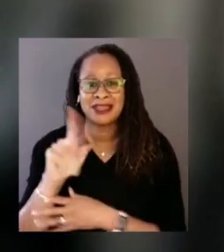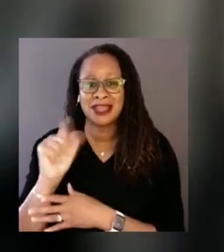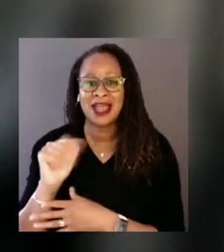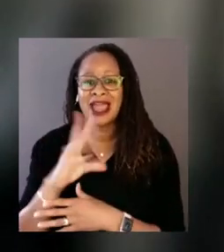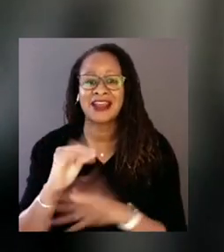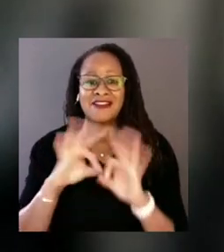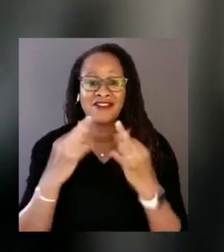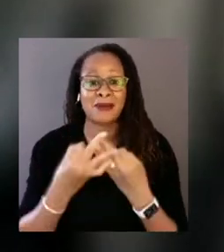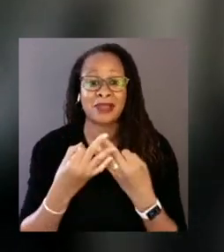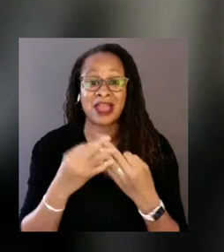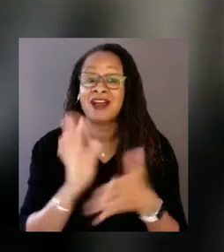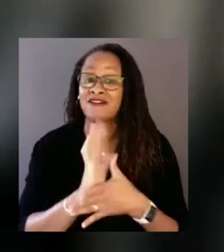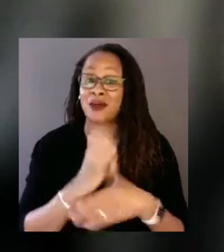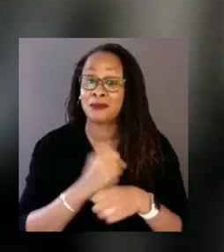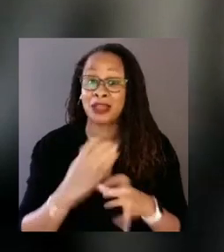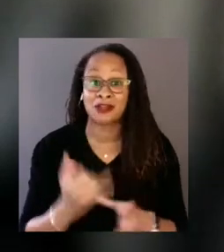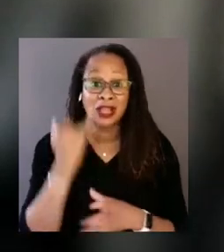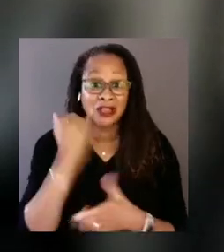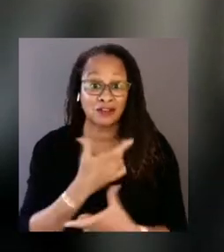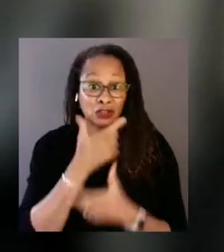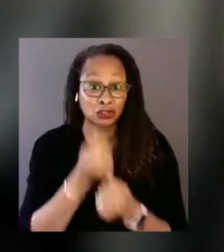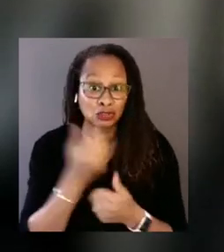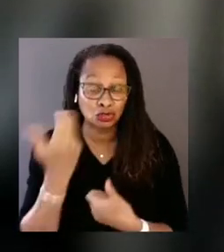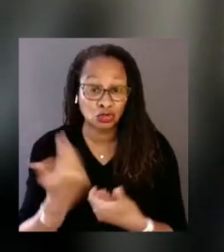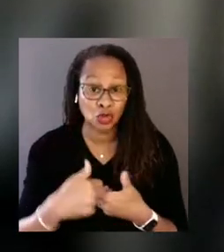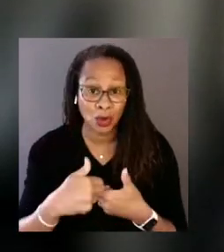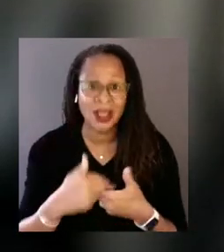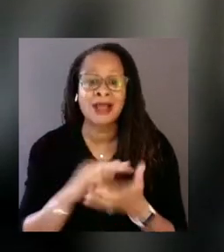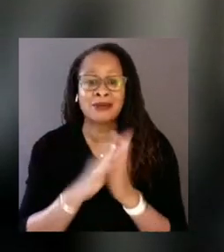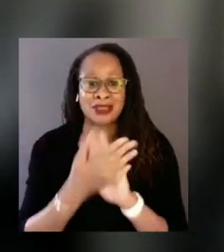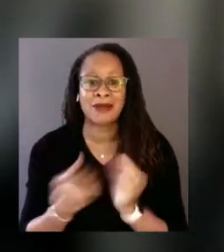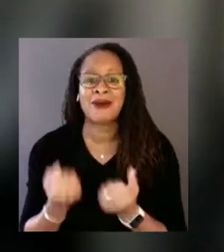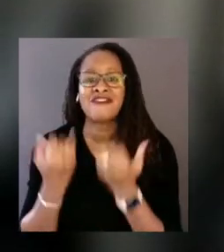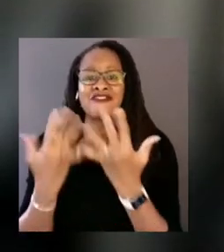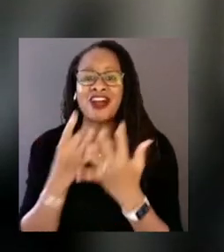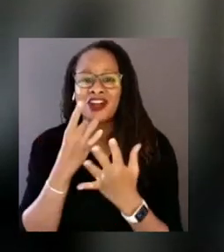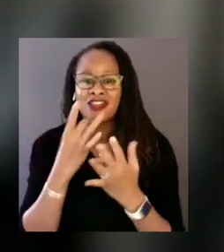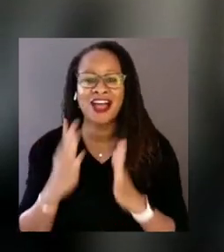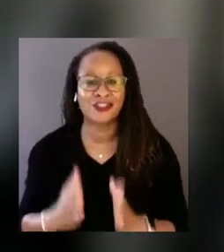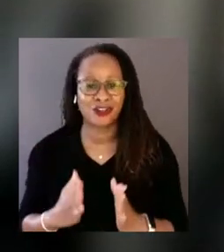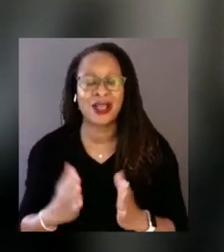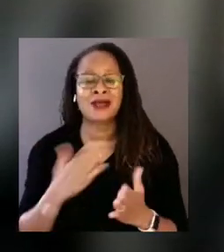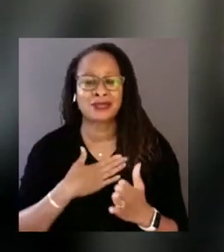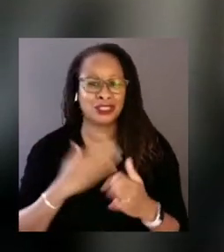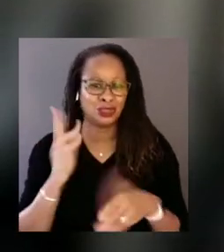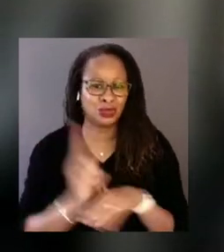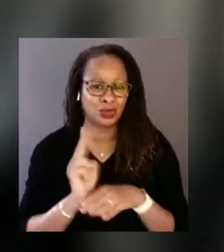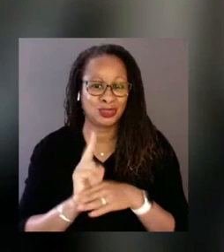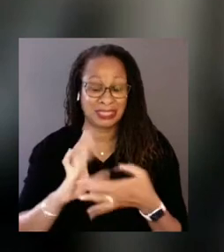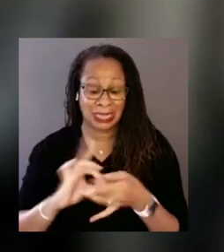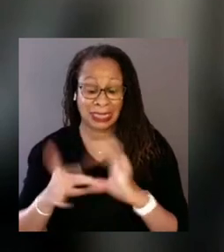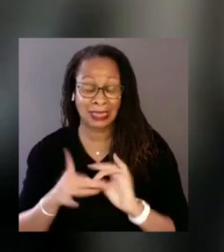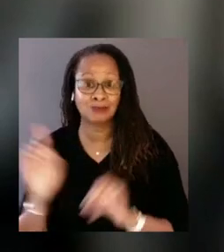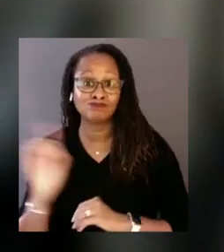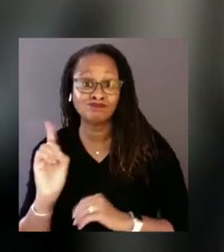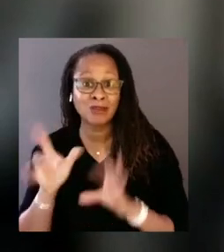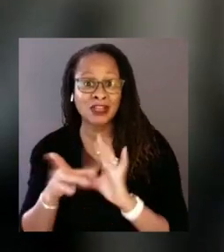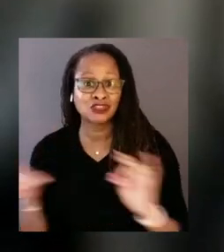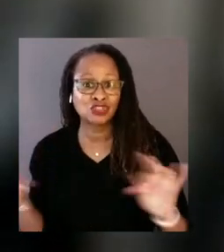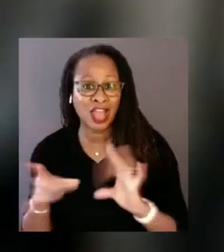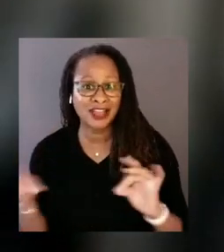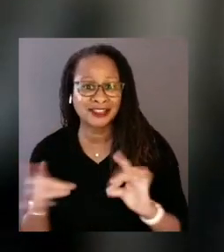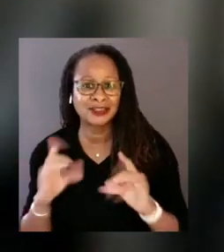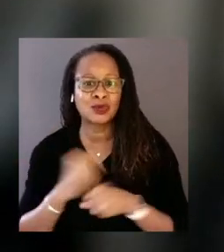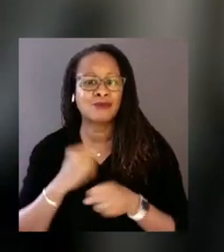you're interested in joining them and becoming a Firelighter, please use the link in the chat to make a tax-deductible donation. We